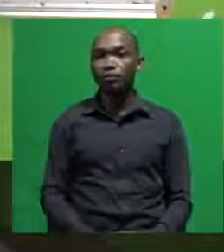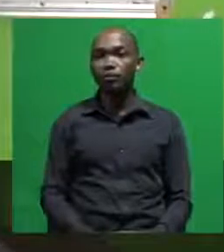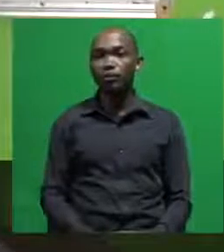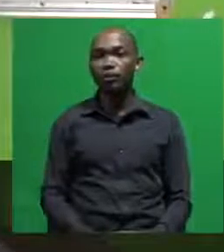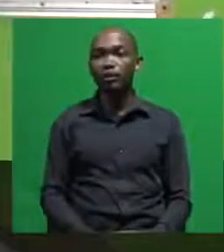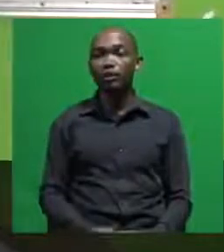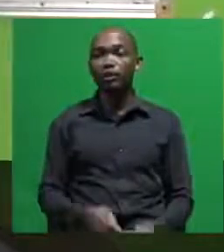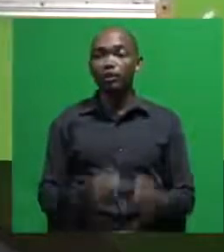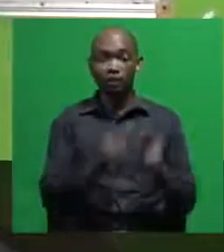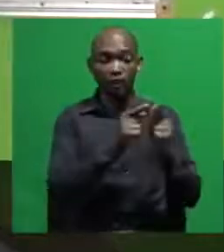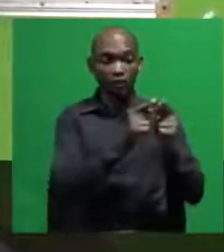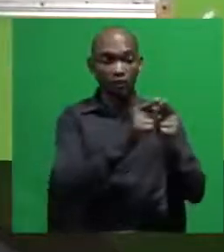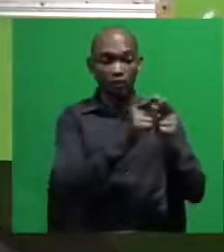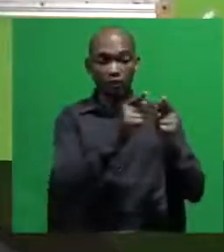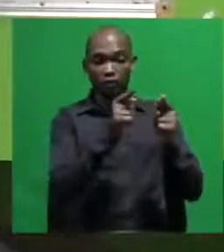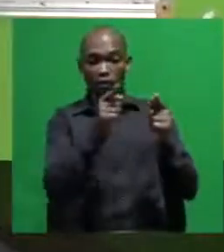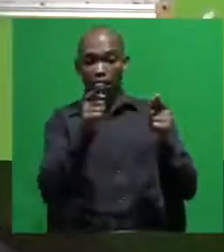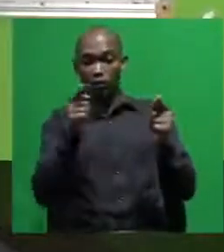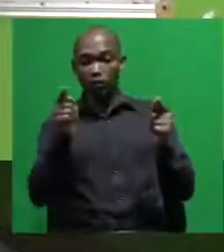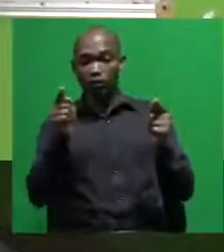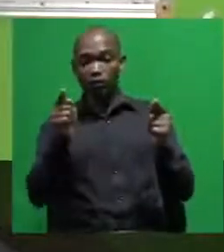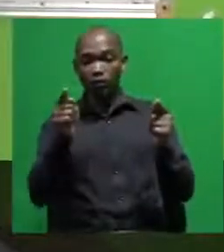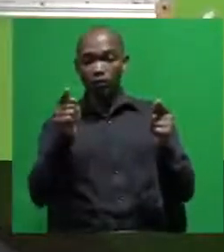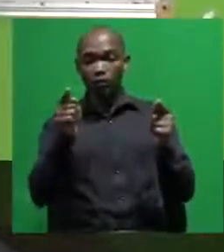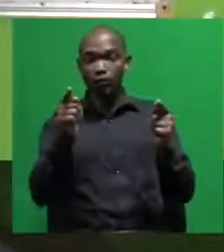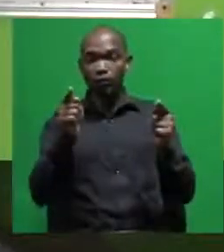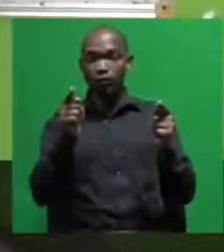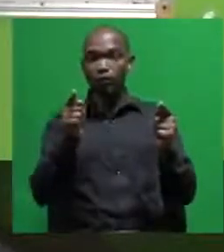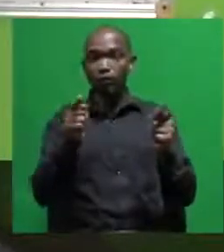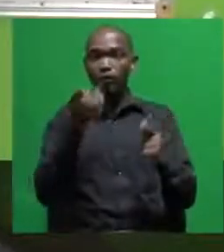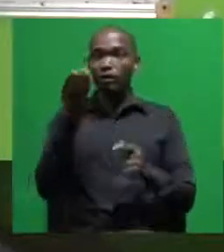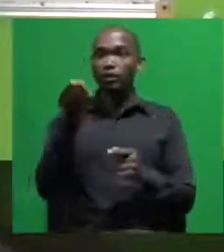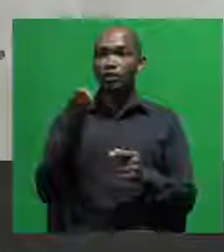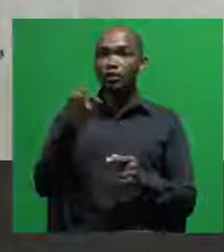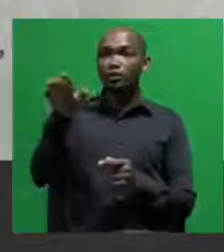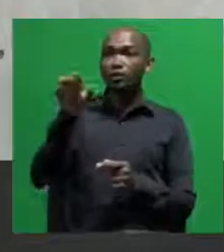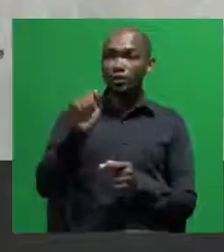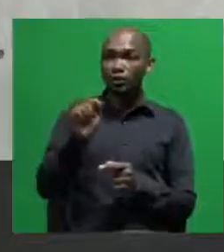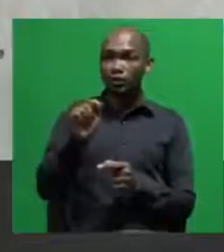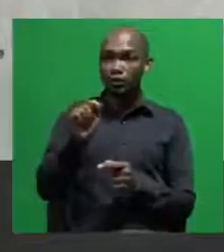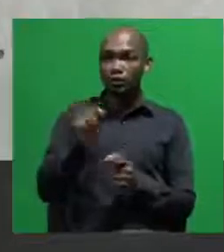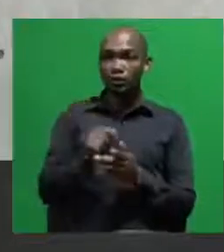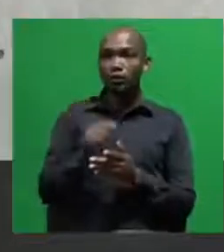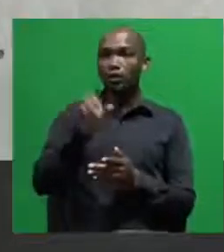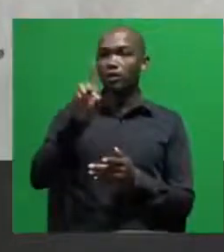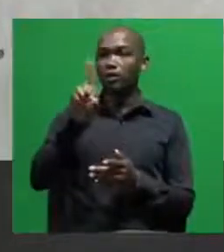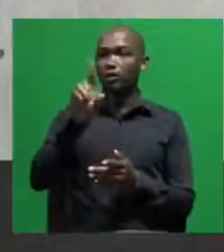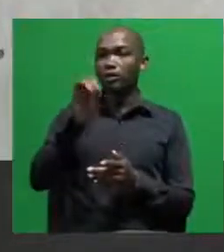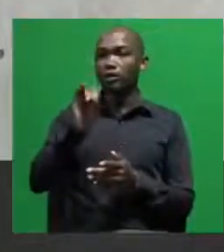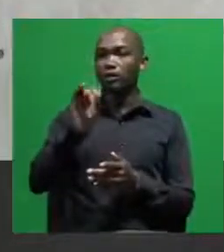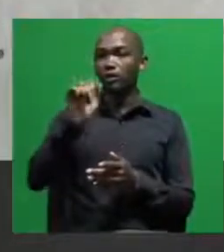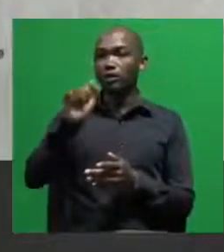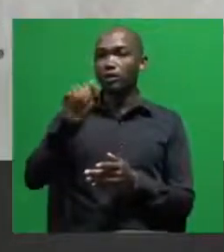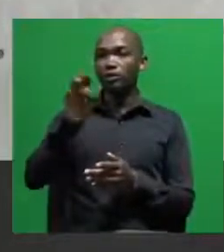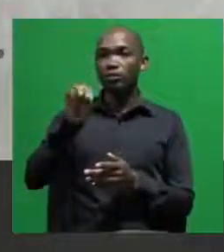distance from here up to here, this is the diameter.